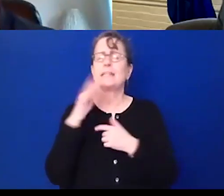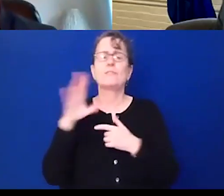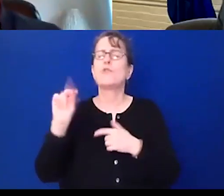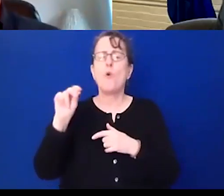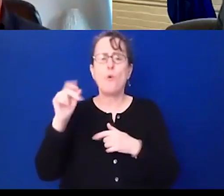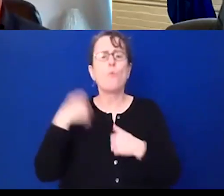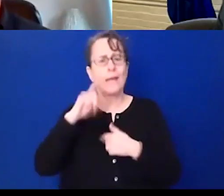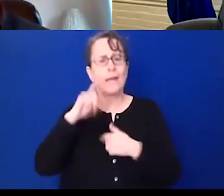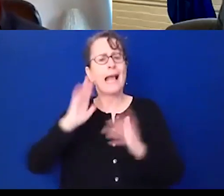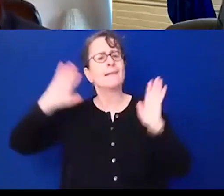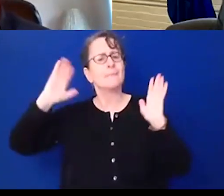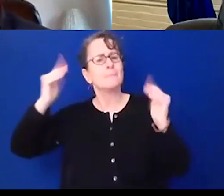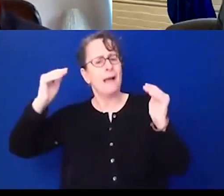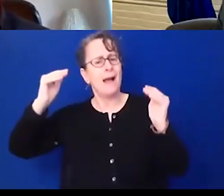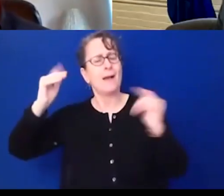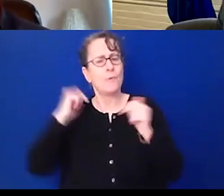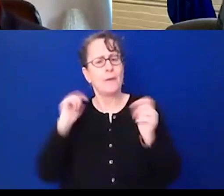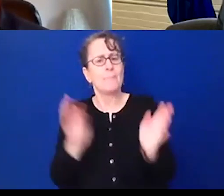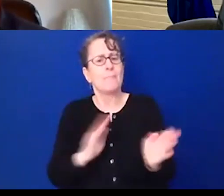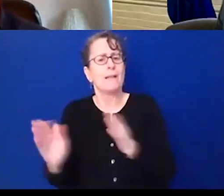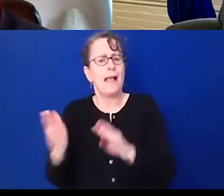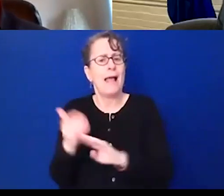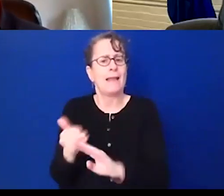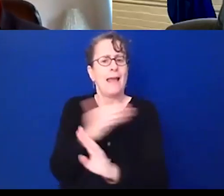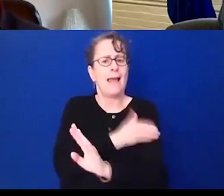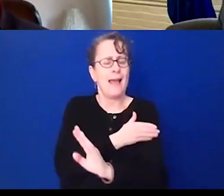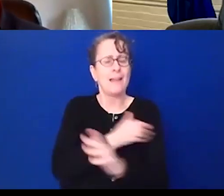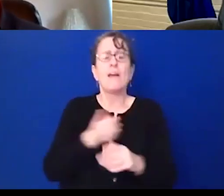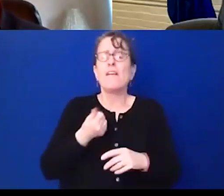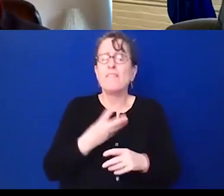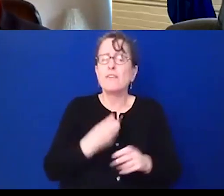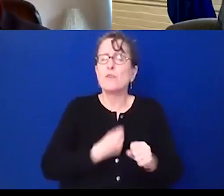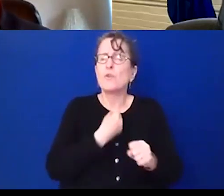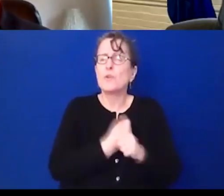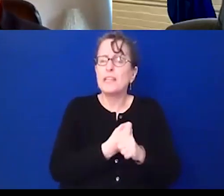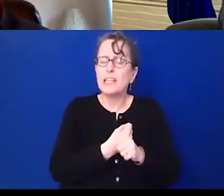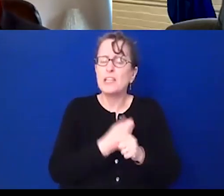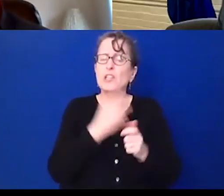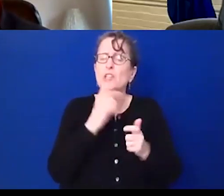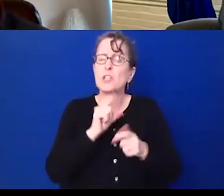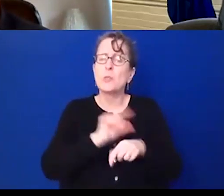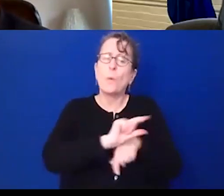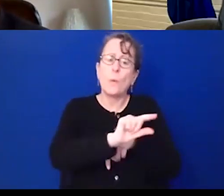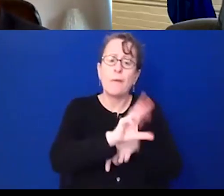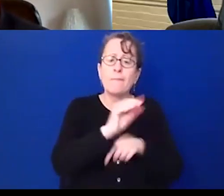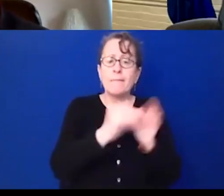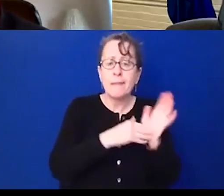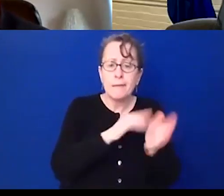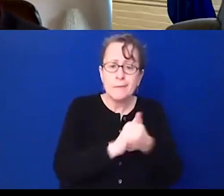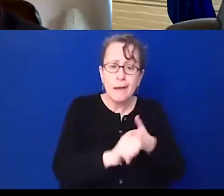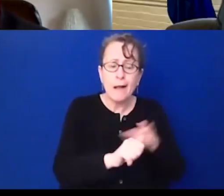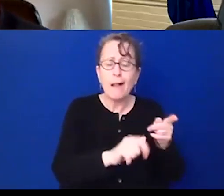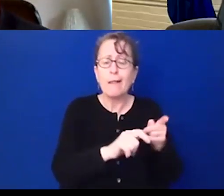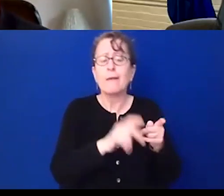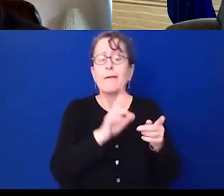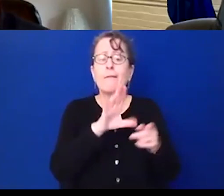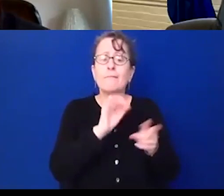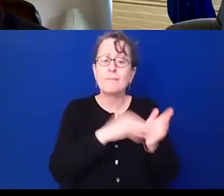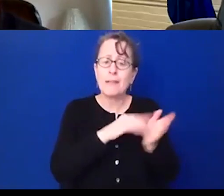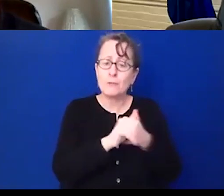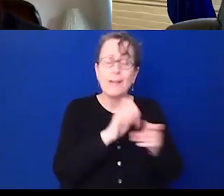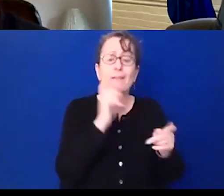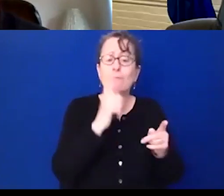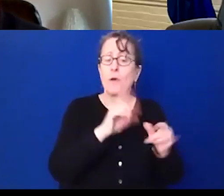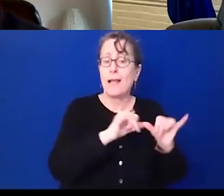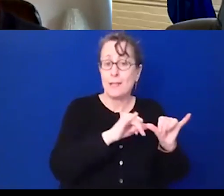a couple years, I think of 50 where we set aside and worked on the engineering. And then we've got a couple years of the 126 to complete the